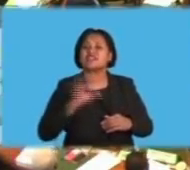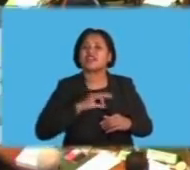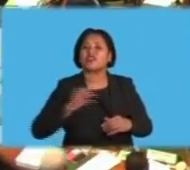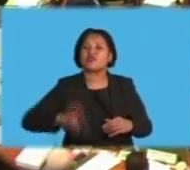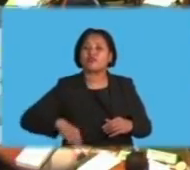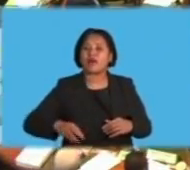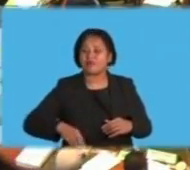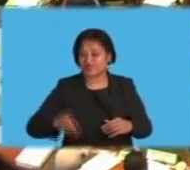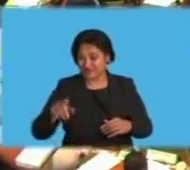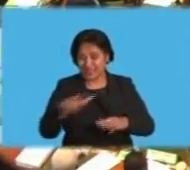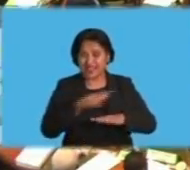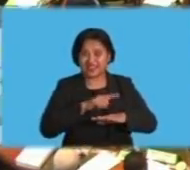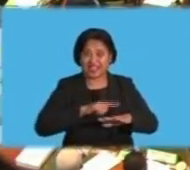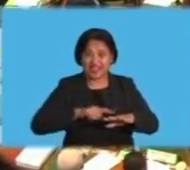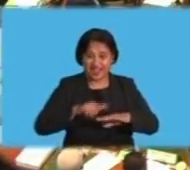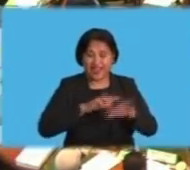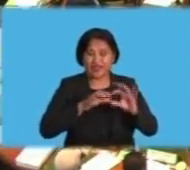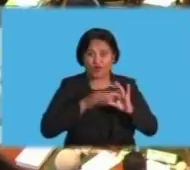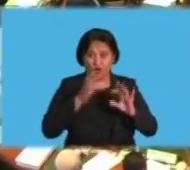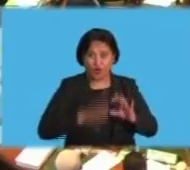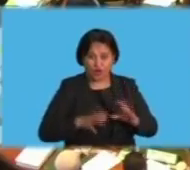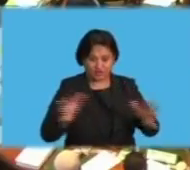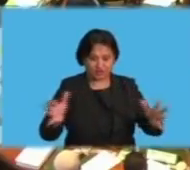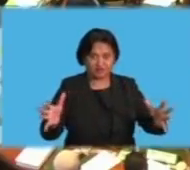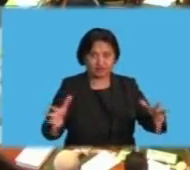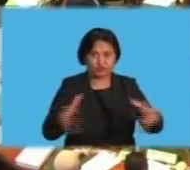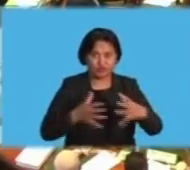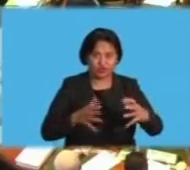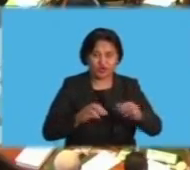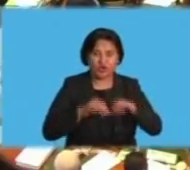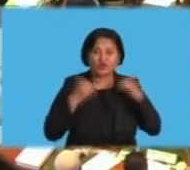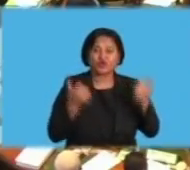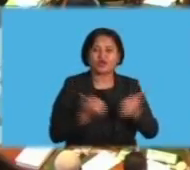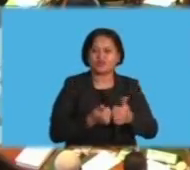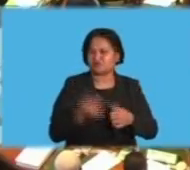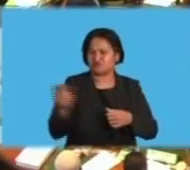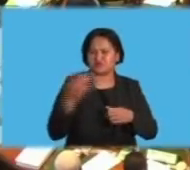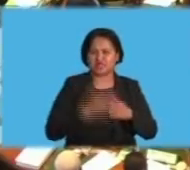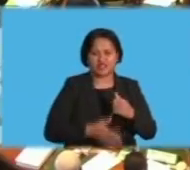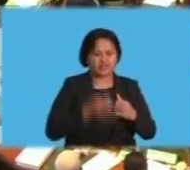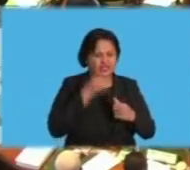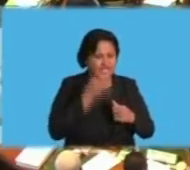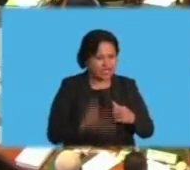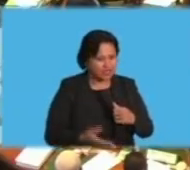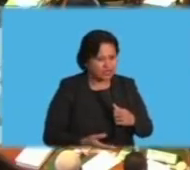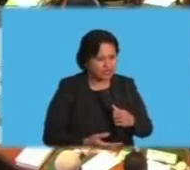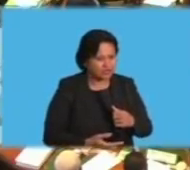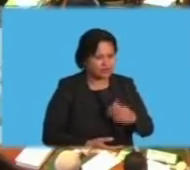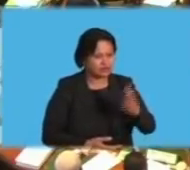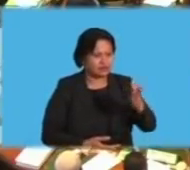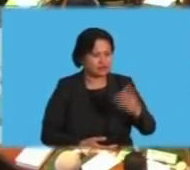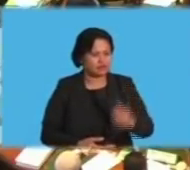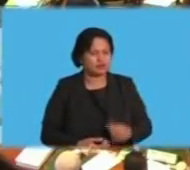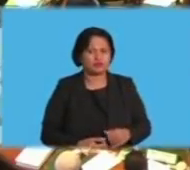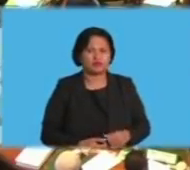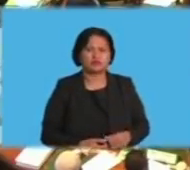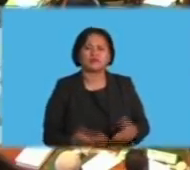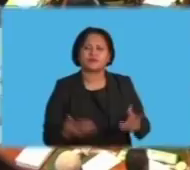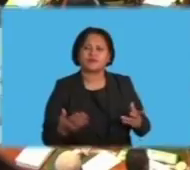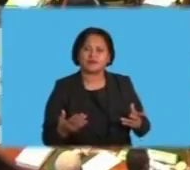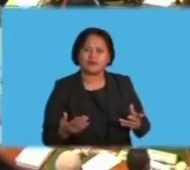the land-owning unit. They have to consent to it. He did not represent that at all. And, Madam Speaker, unlike the